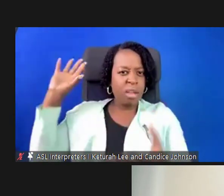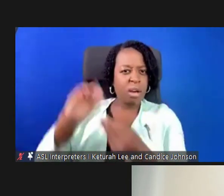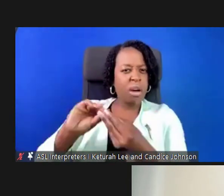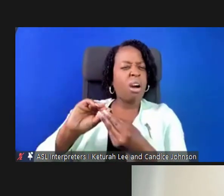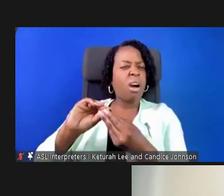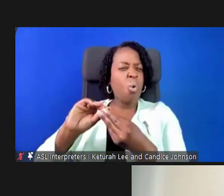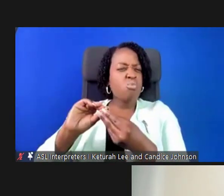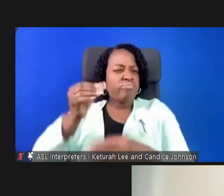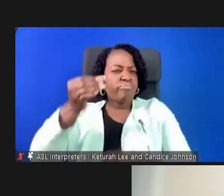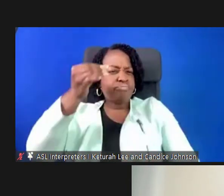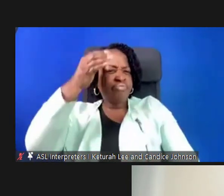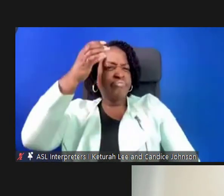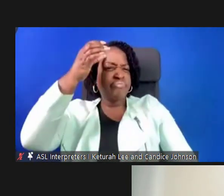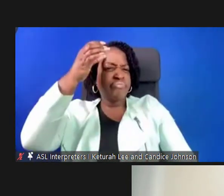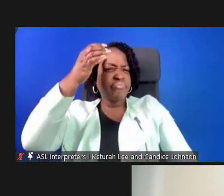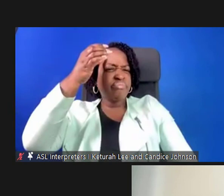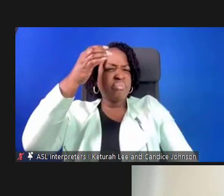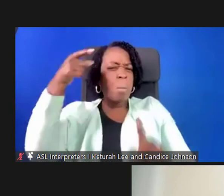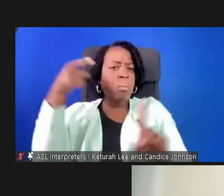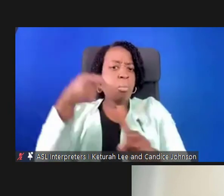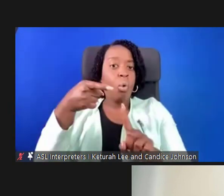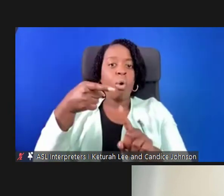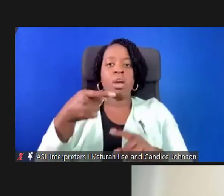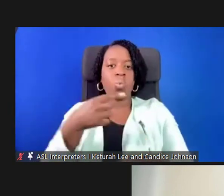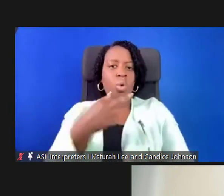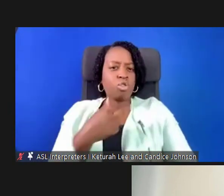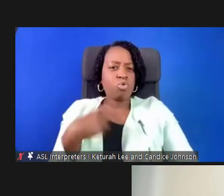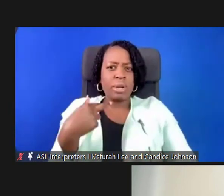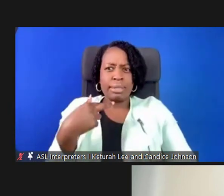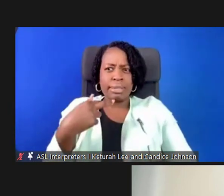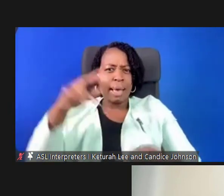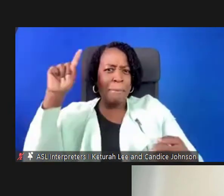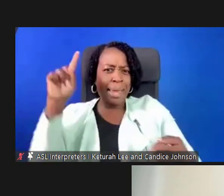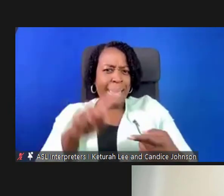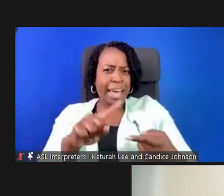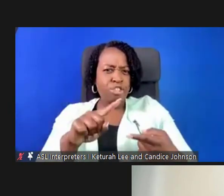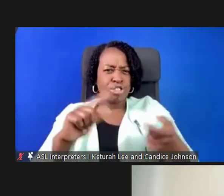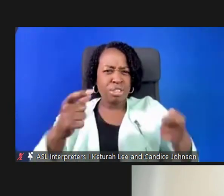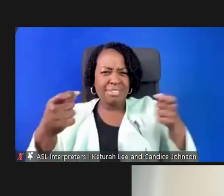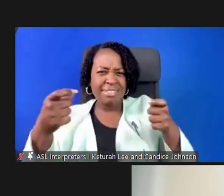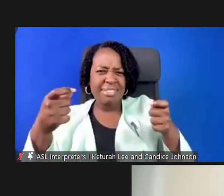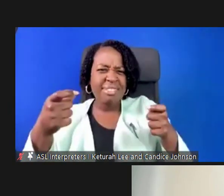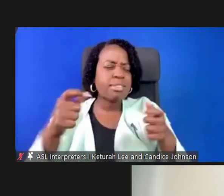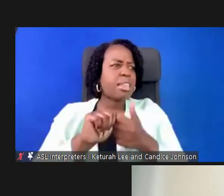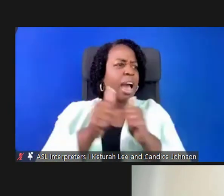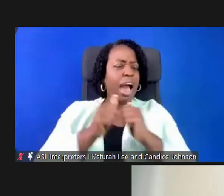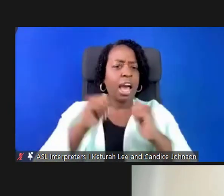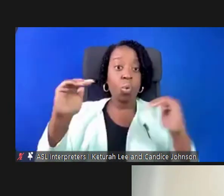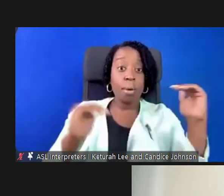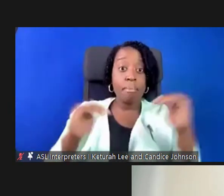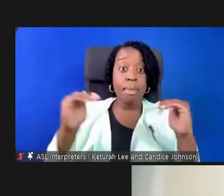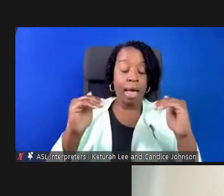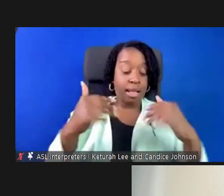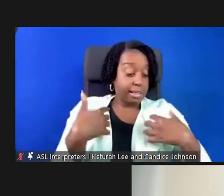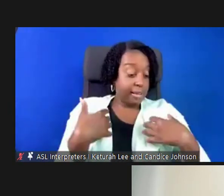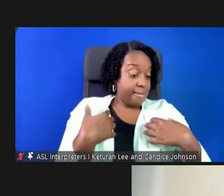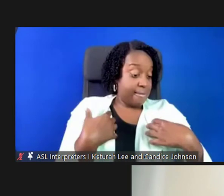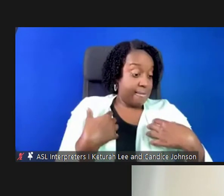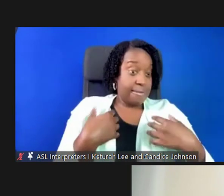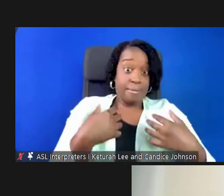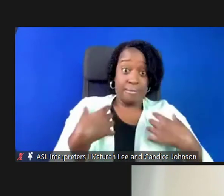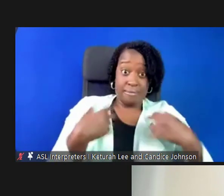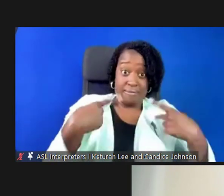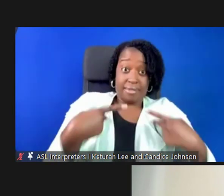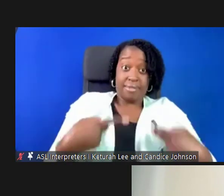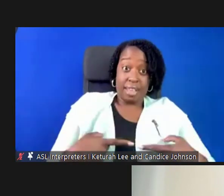And all of this is about risk mitigation. I think your point about how do we balance, that physical health and safety versus our emotional health